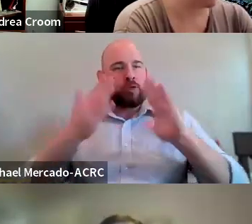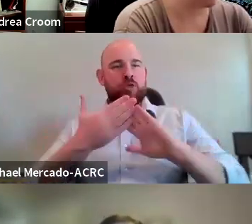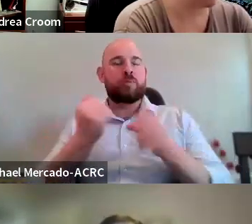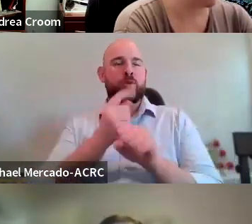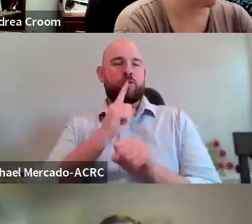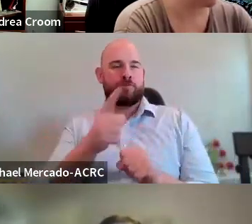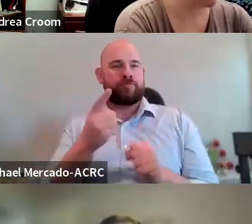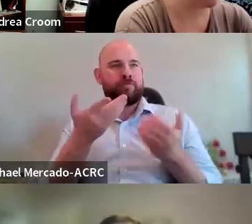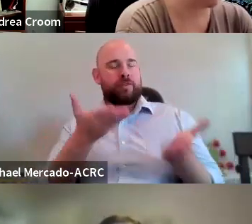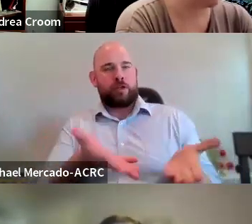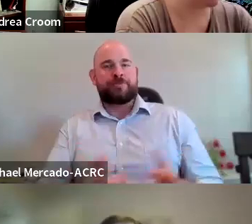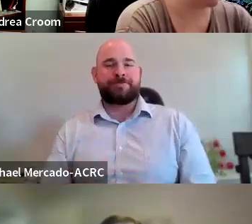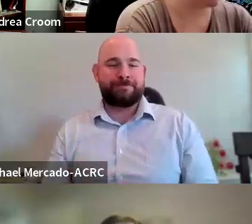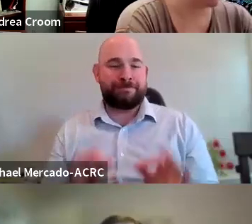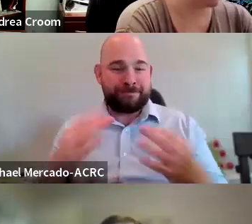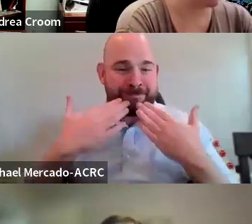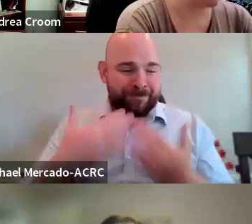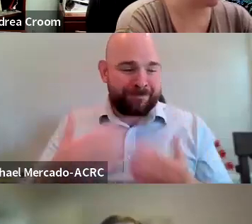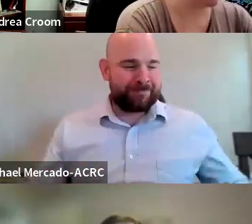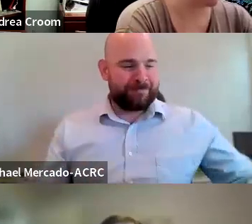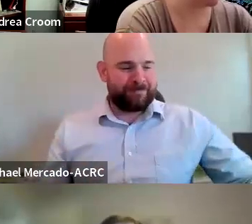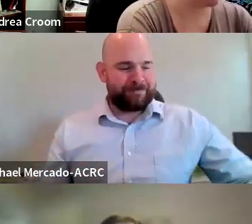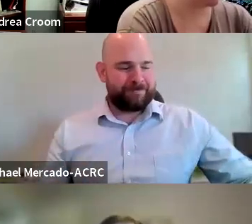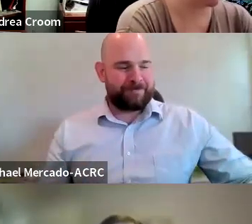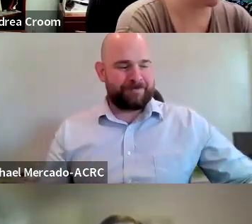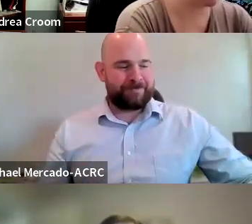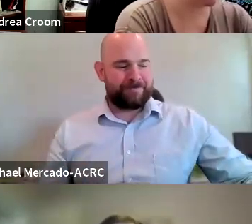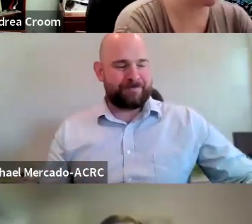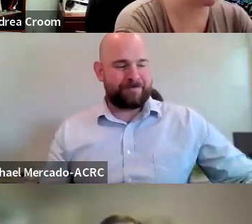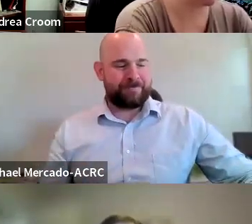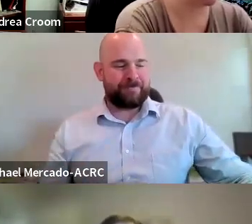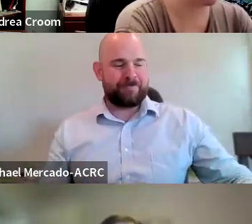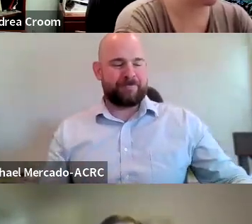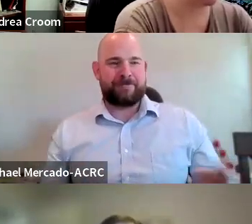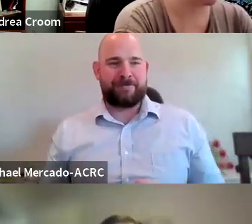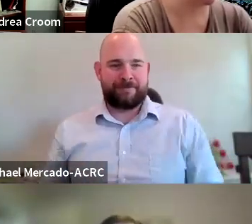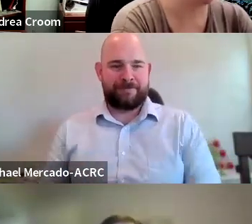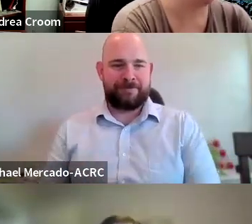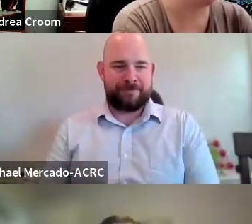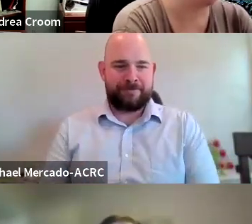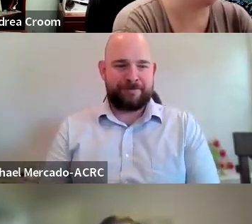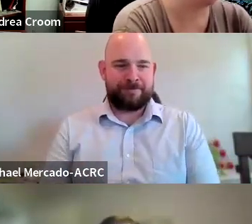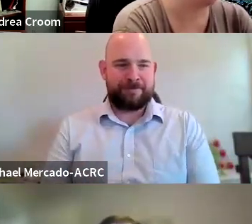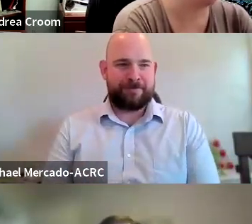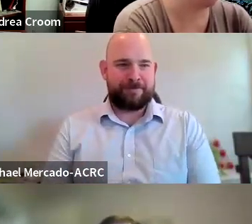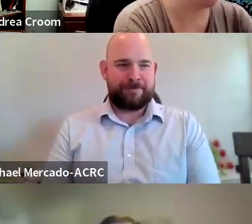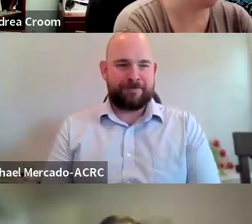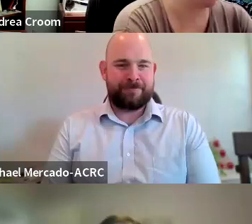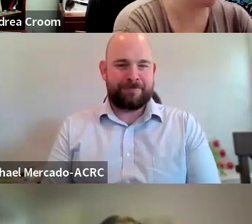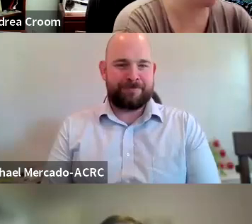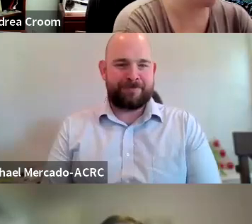fight for the existence and our recognition of our language in our community. That is our Deaf Culture 101 today. Thank you.